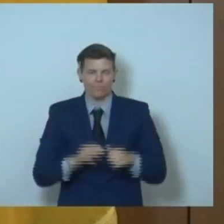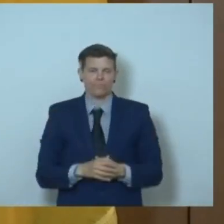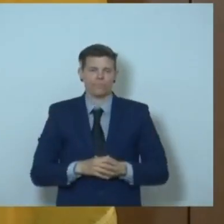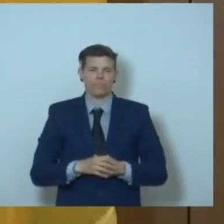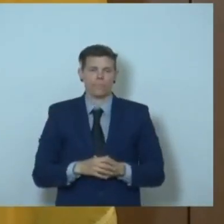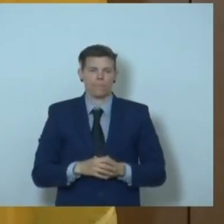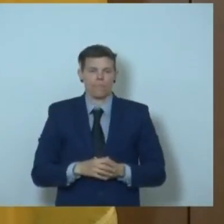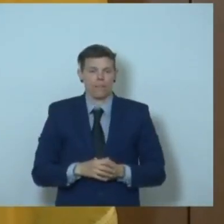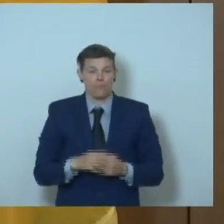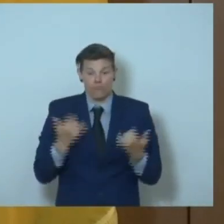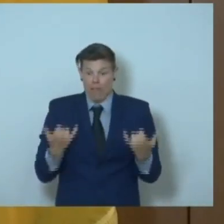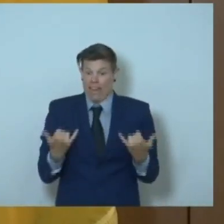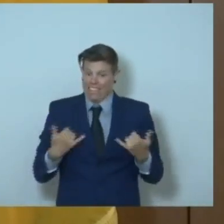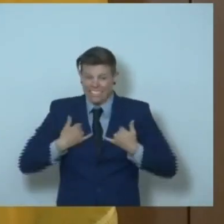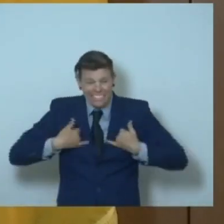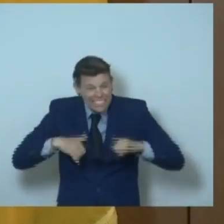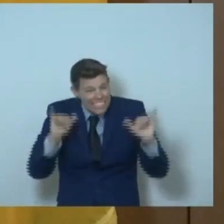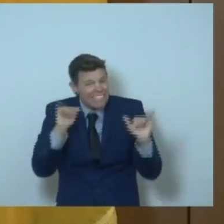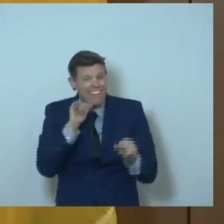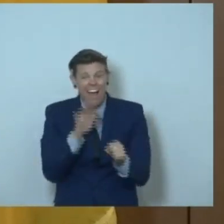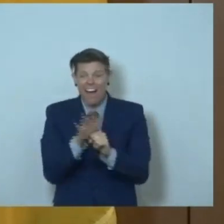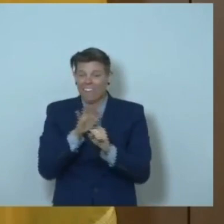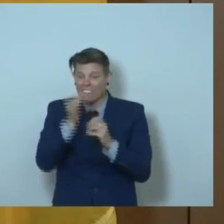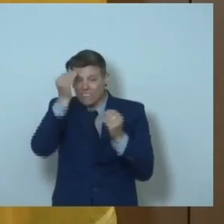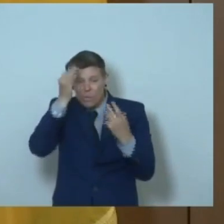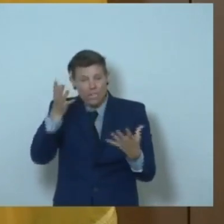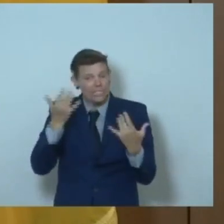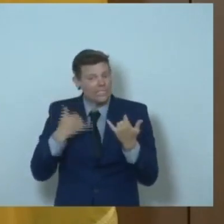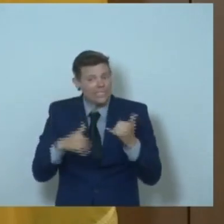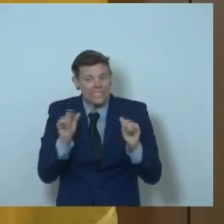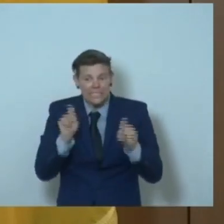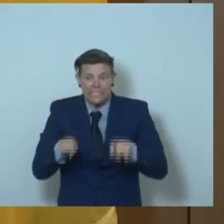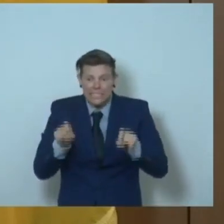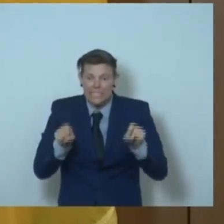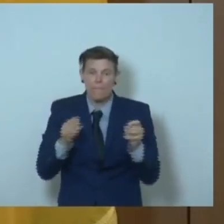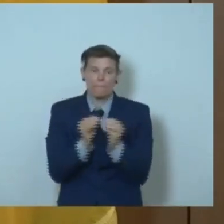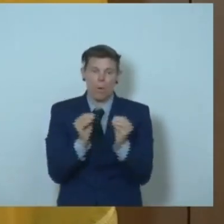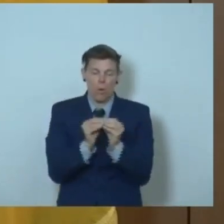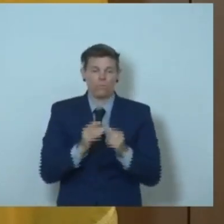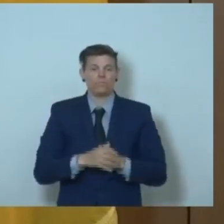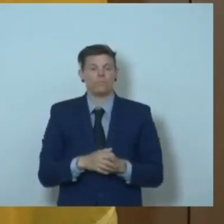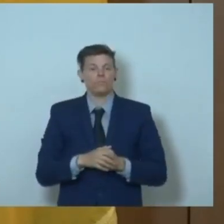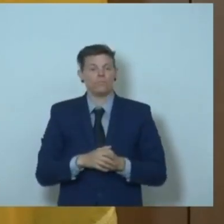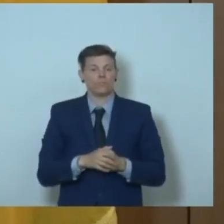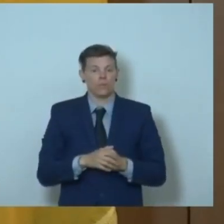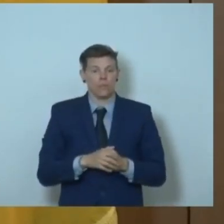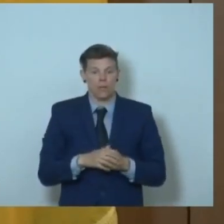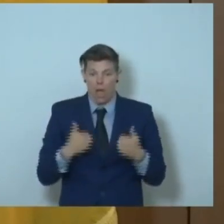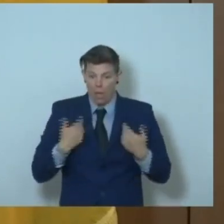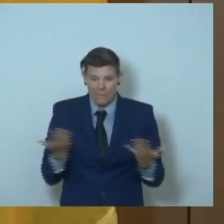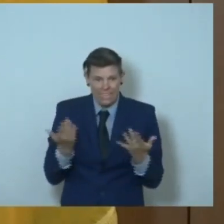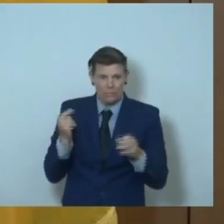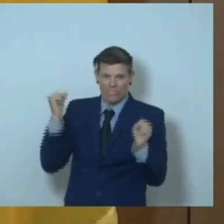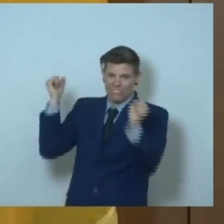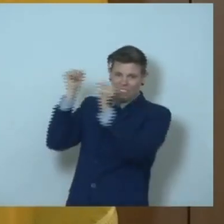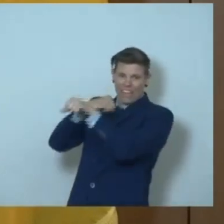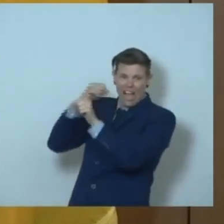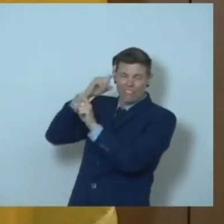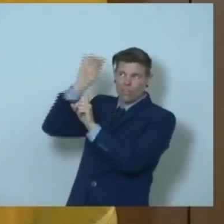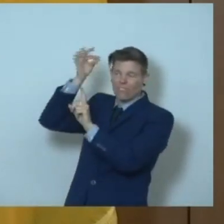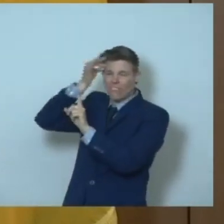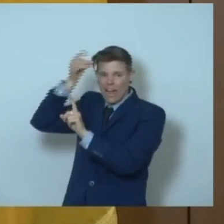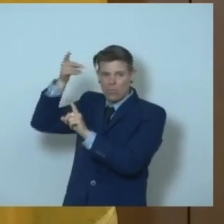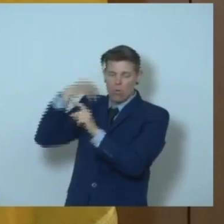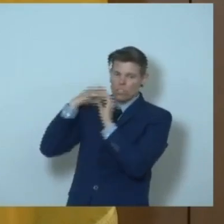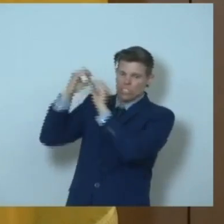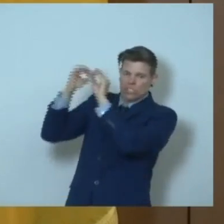make that occur in that way. As long as you come to the state, and as long as I'm in a position to fight with the federal government, I feel pretty